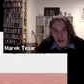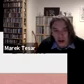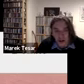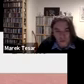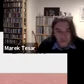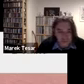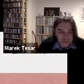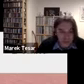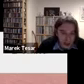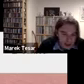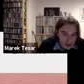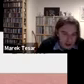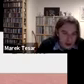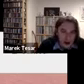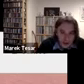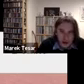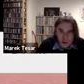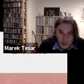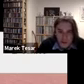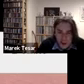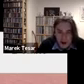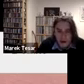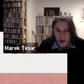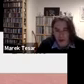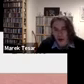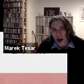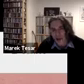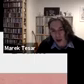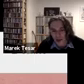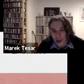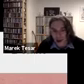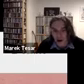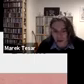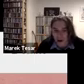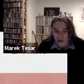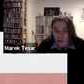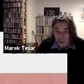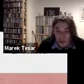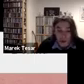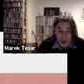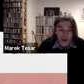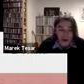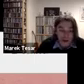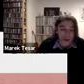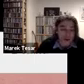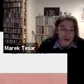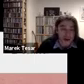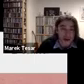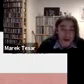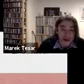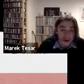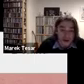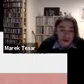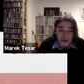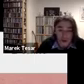RISI website. In addition, many of you will remember that our last planned RISI conference was supposed to be held at Bethlehem